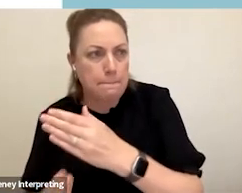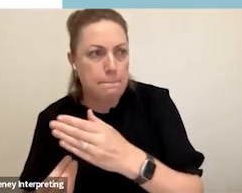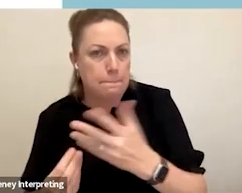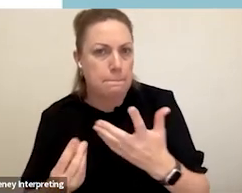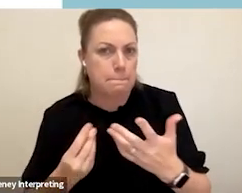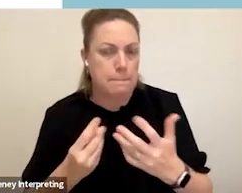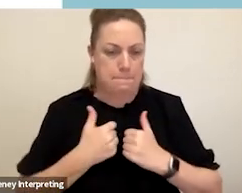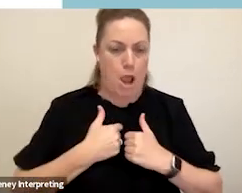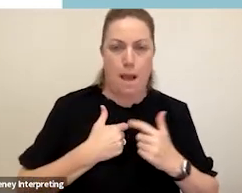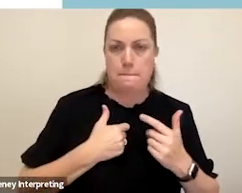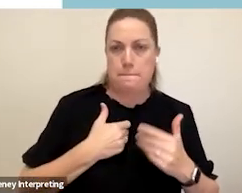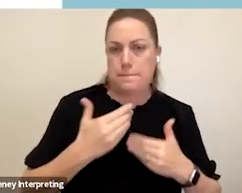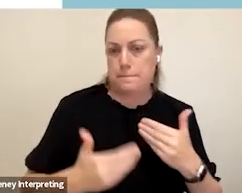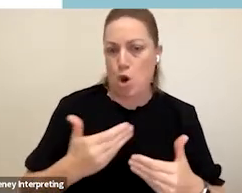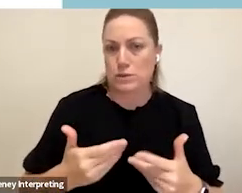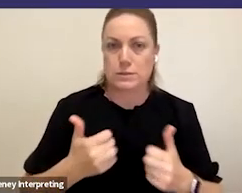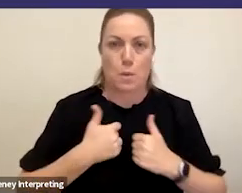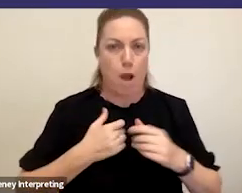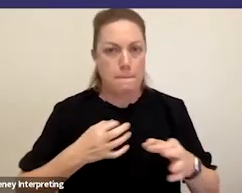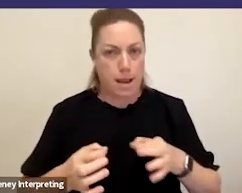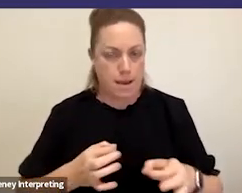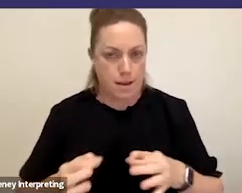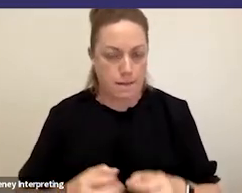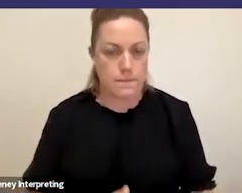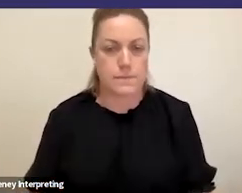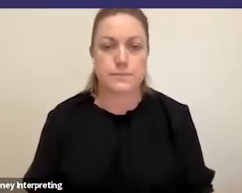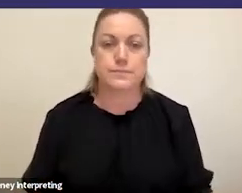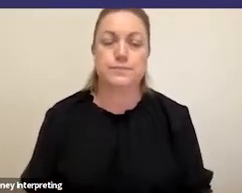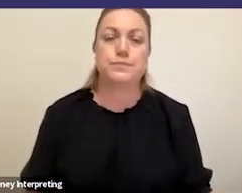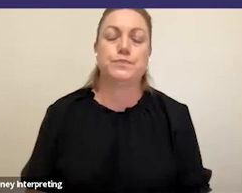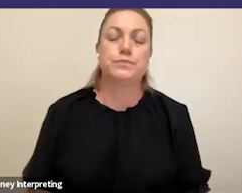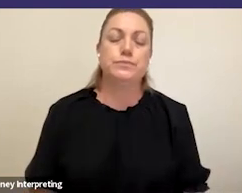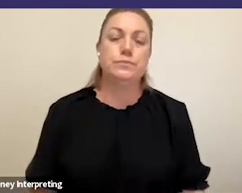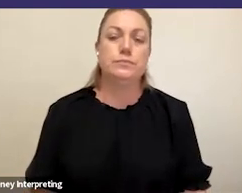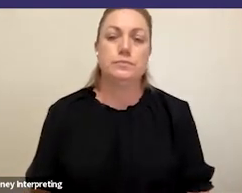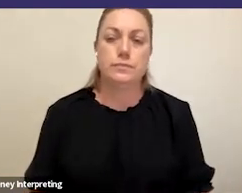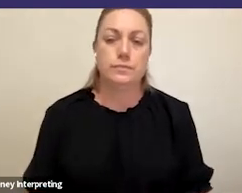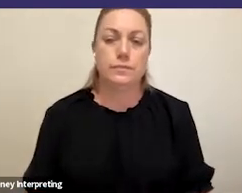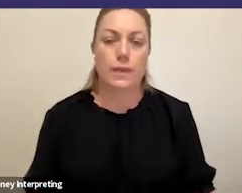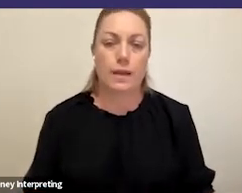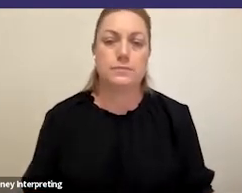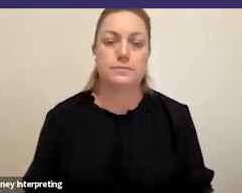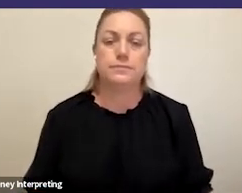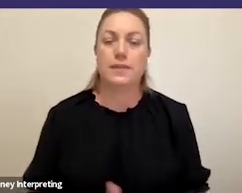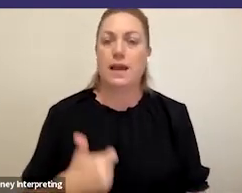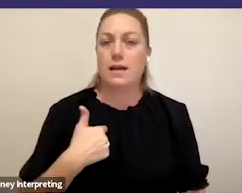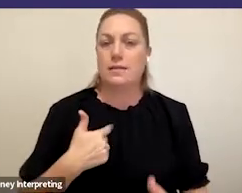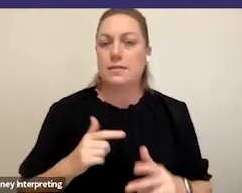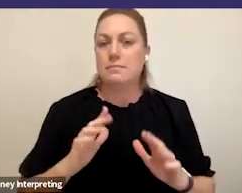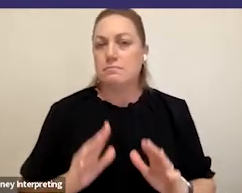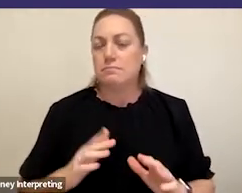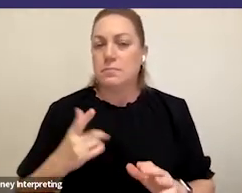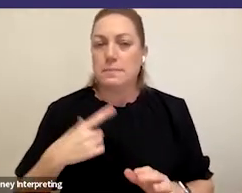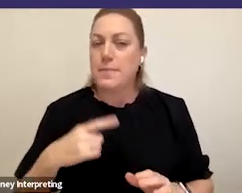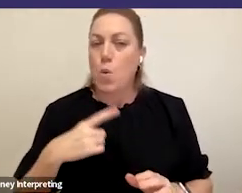well. So I'll go to my next slide now and kind of pause there, because